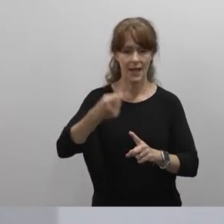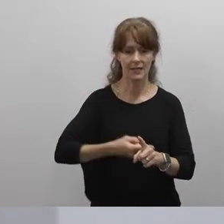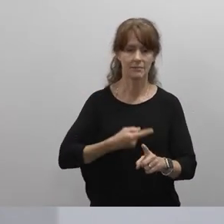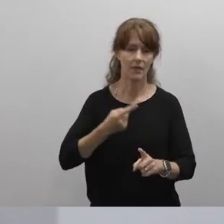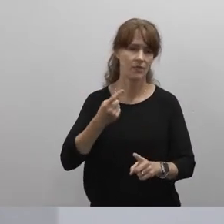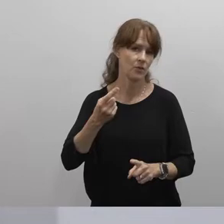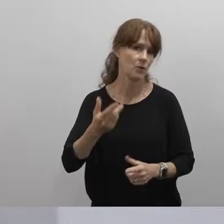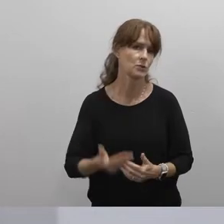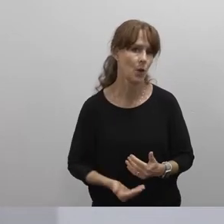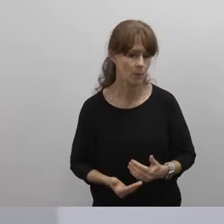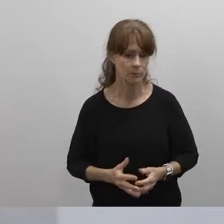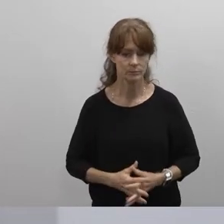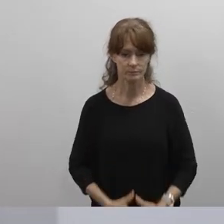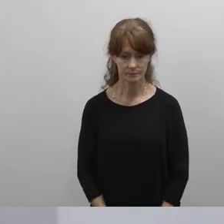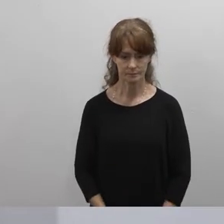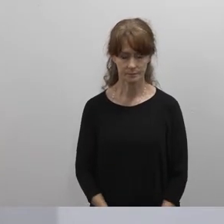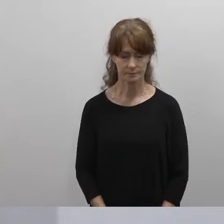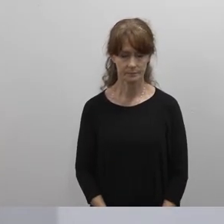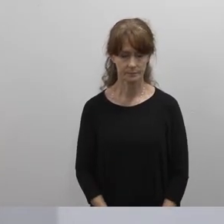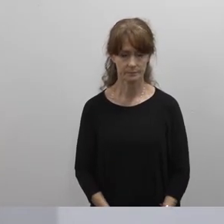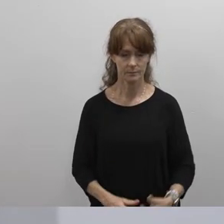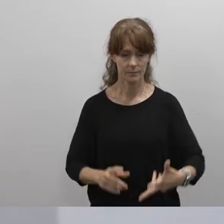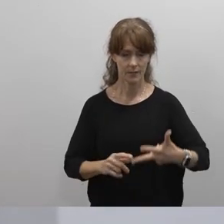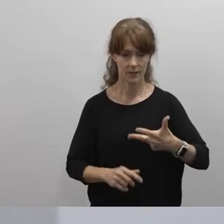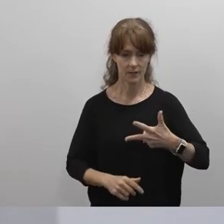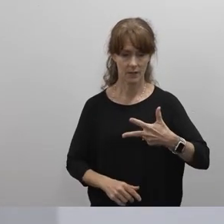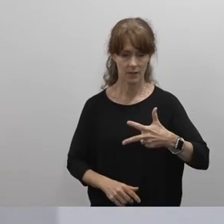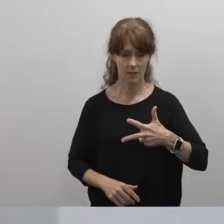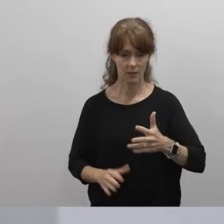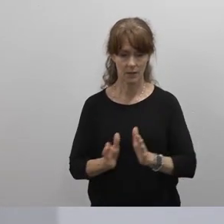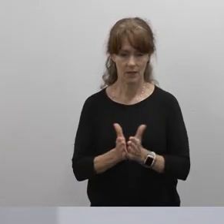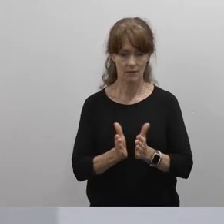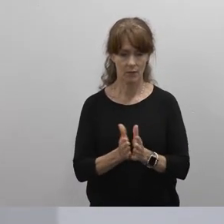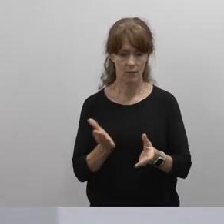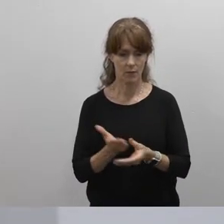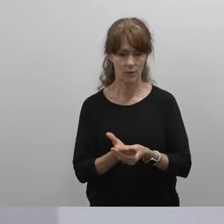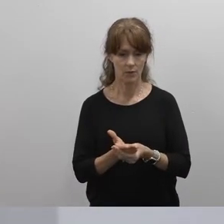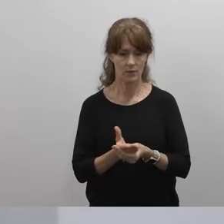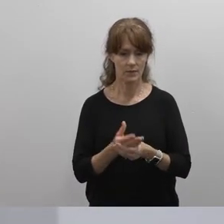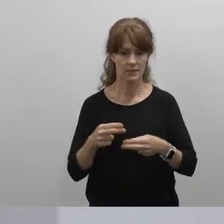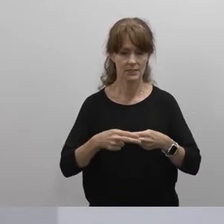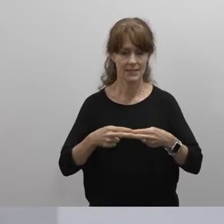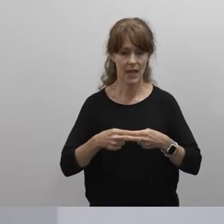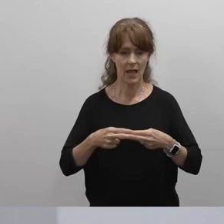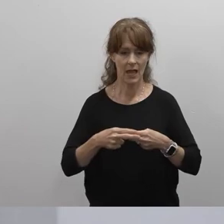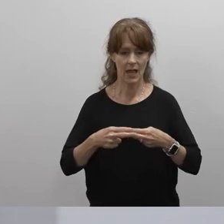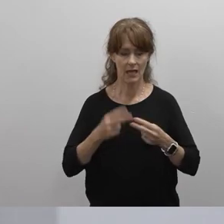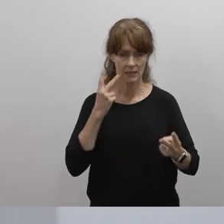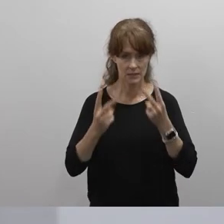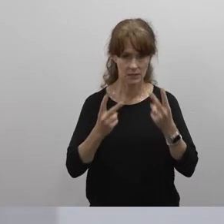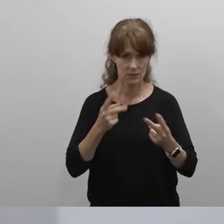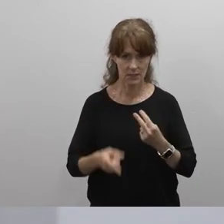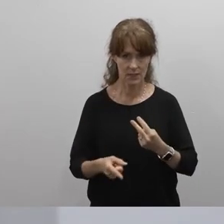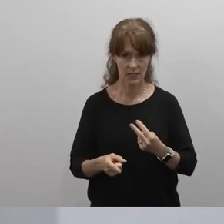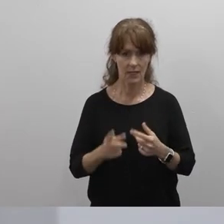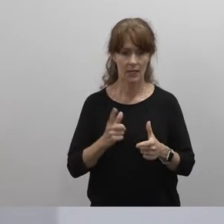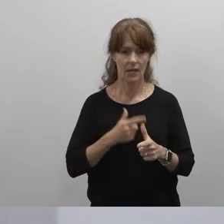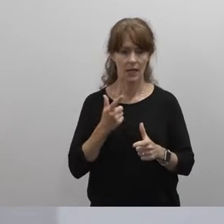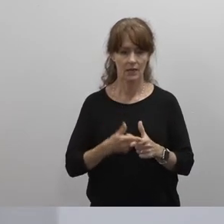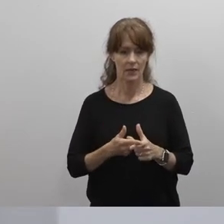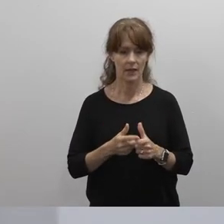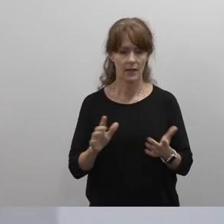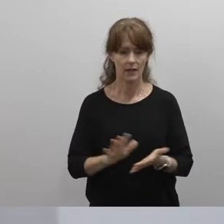so. You have three items in a folder there for you. You have a set of slides that you'll be referring to, and then you